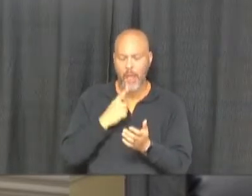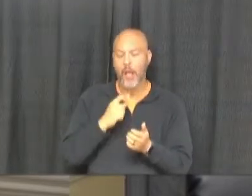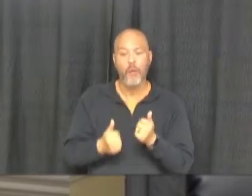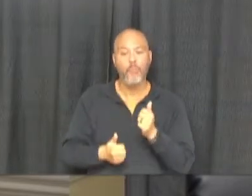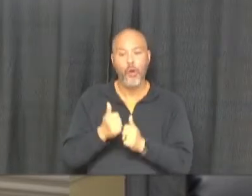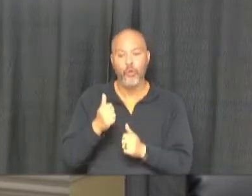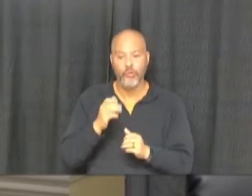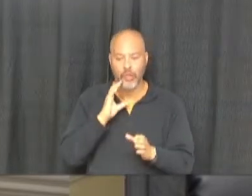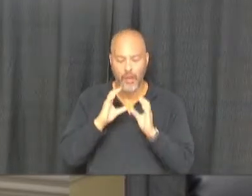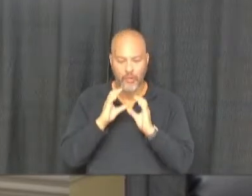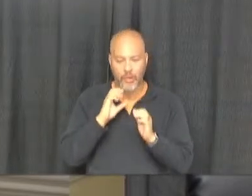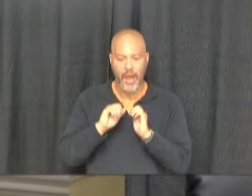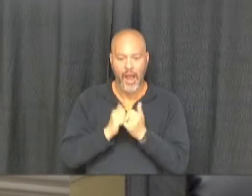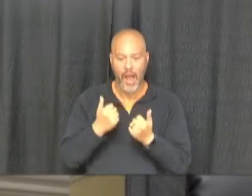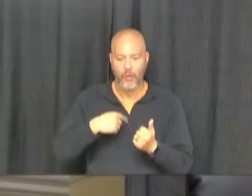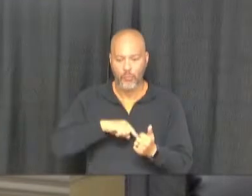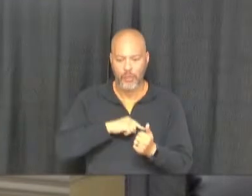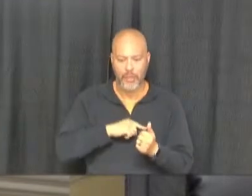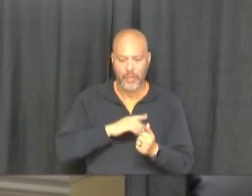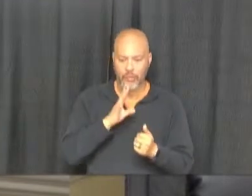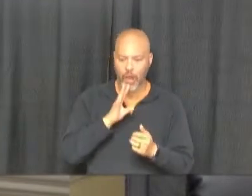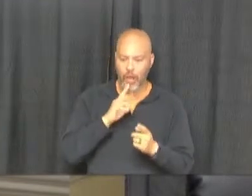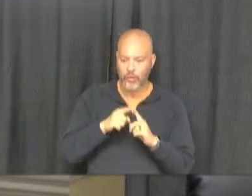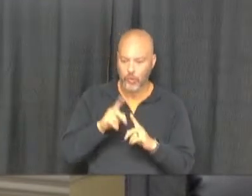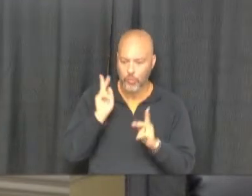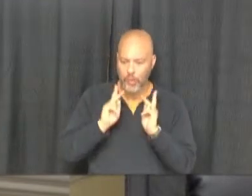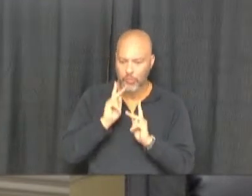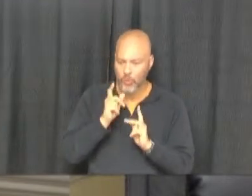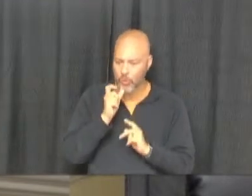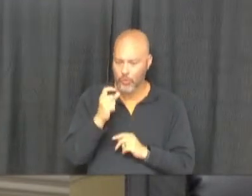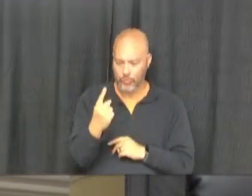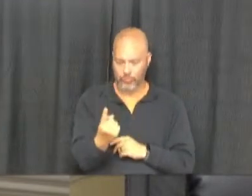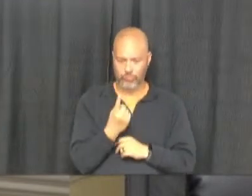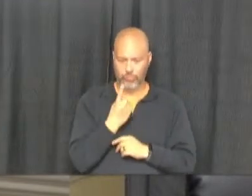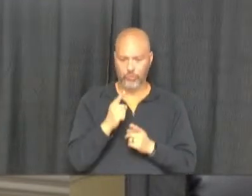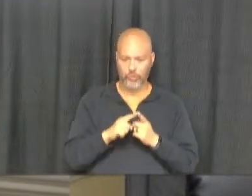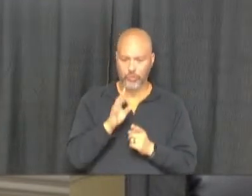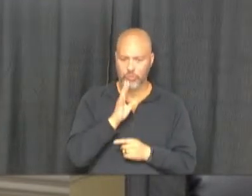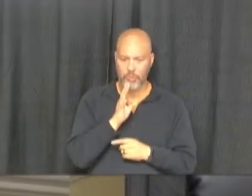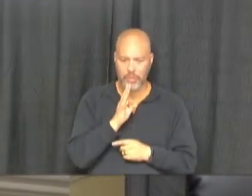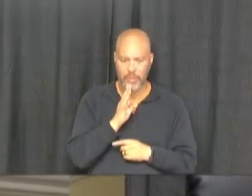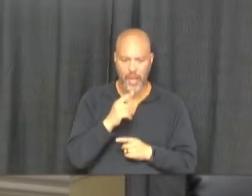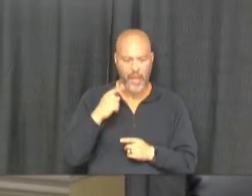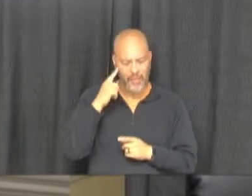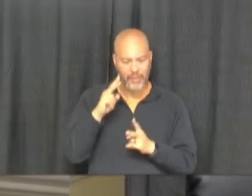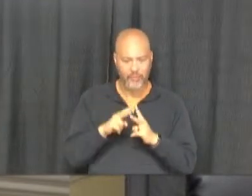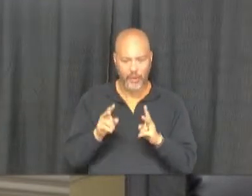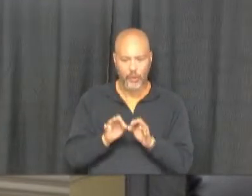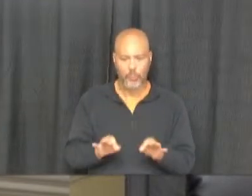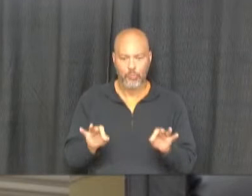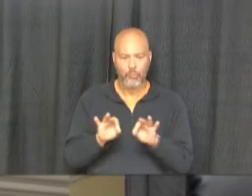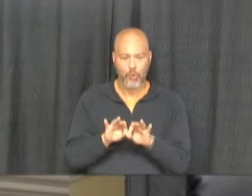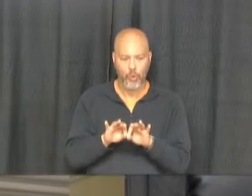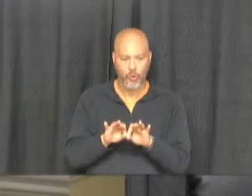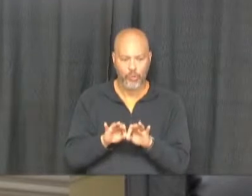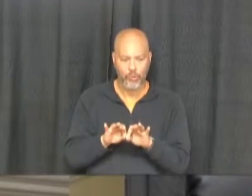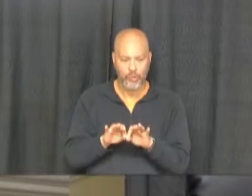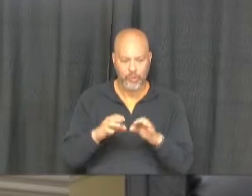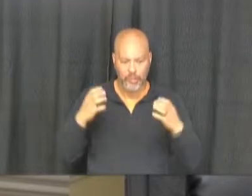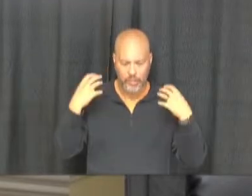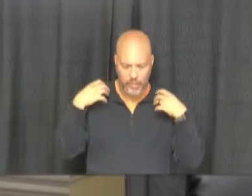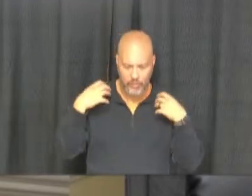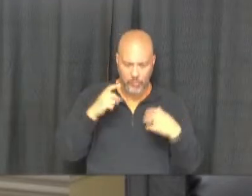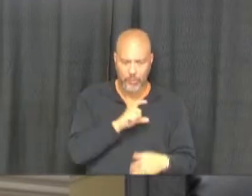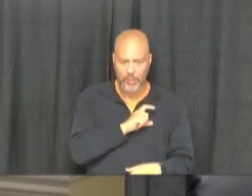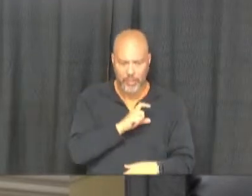of the conversation was how we sometimes address people that come here to speak. I think it's very important, whether it's the chief of